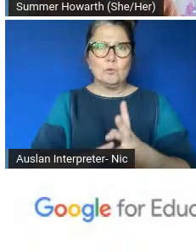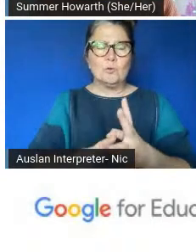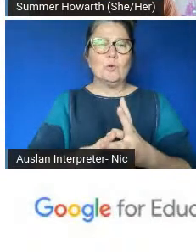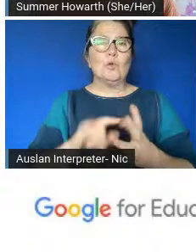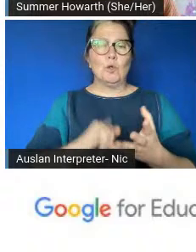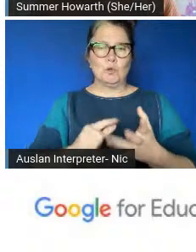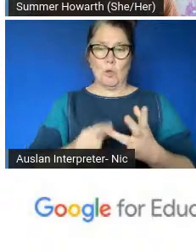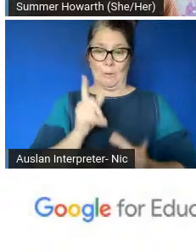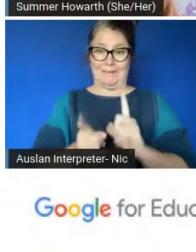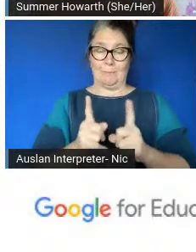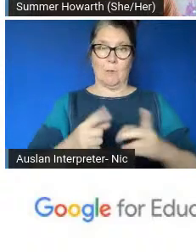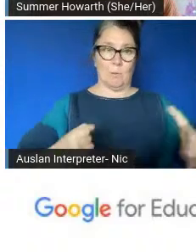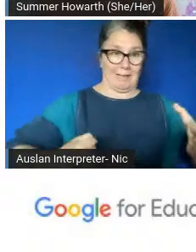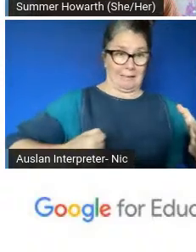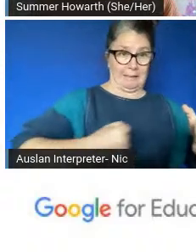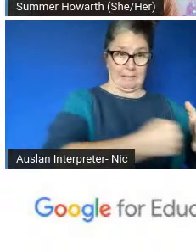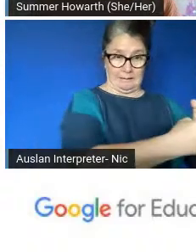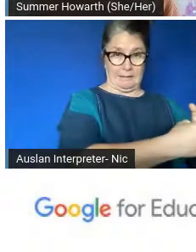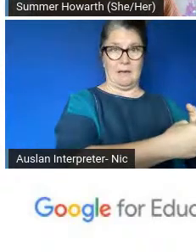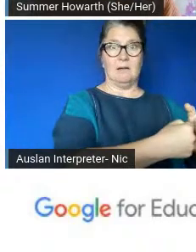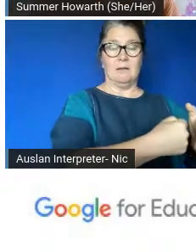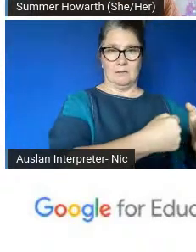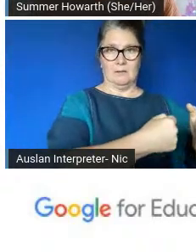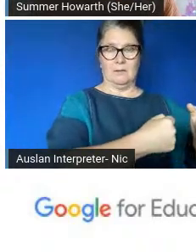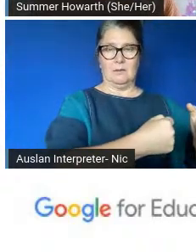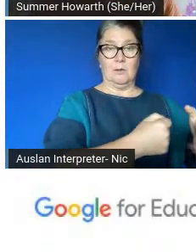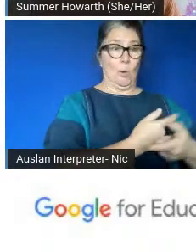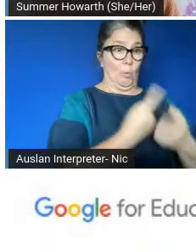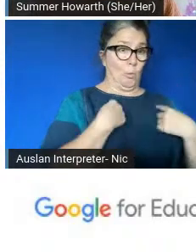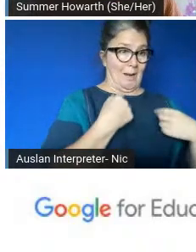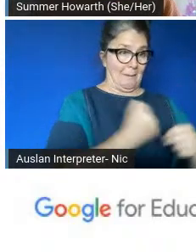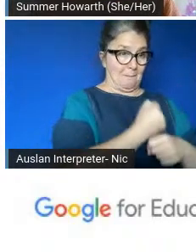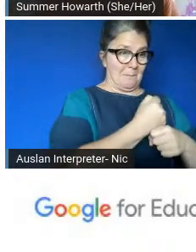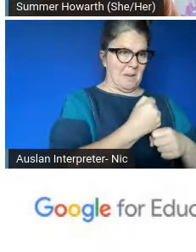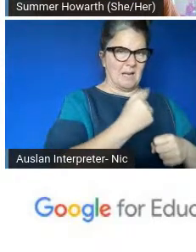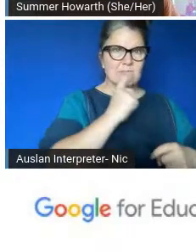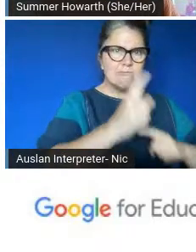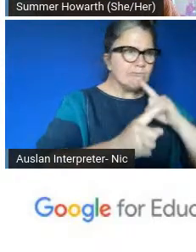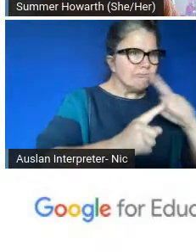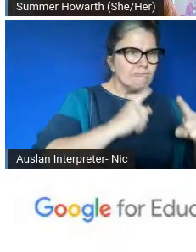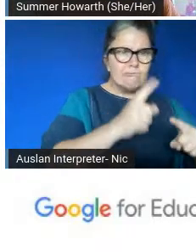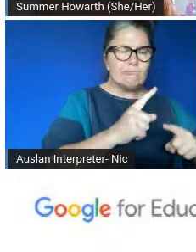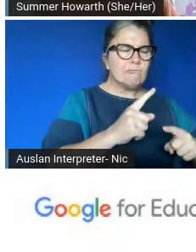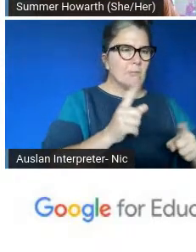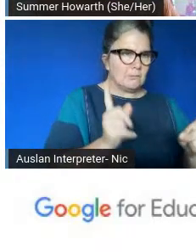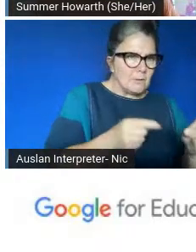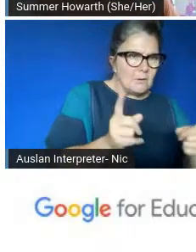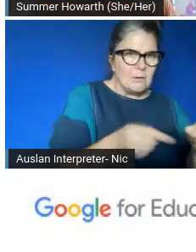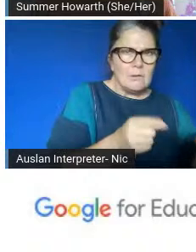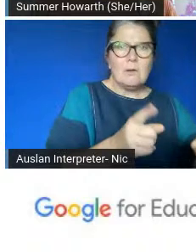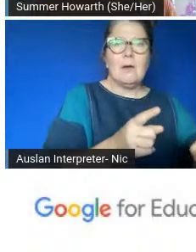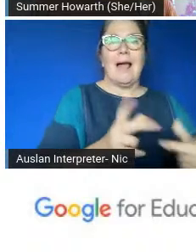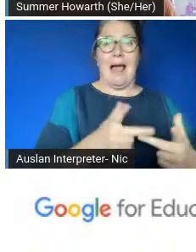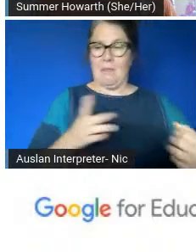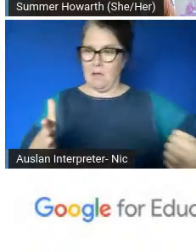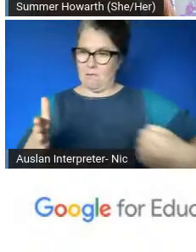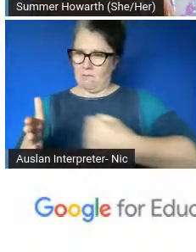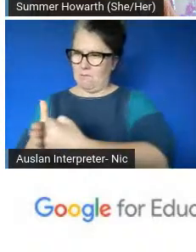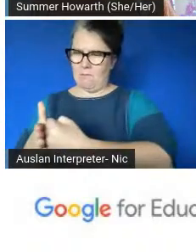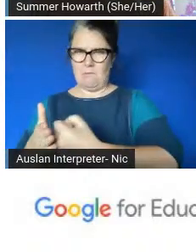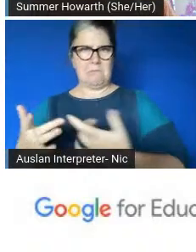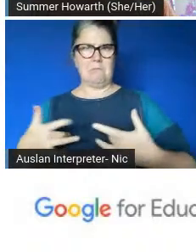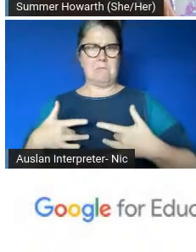really aware of that and cognizant of that, that's when we can design really powerful learning. So we're not stuck at one end